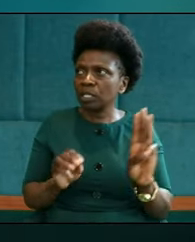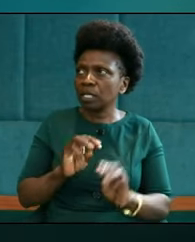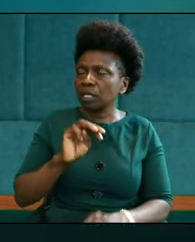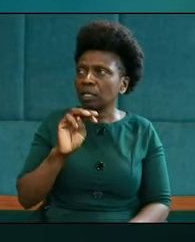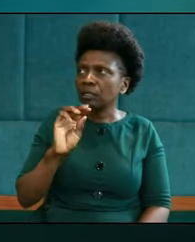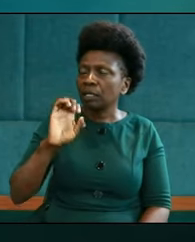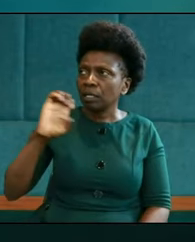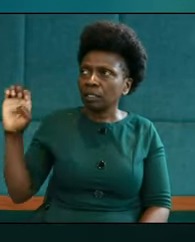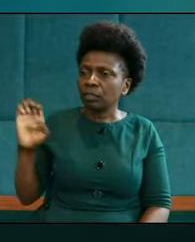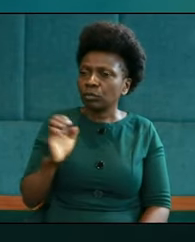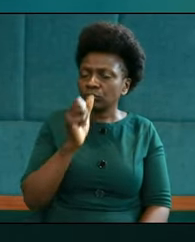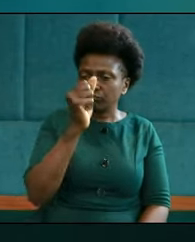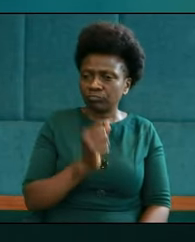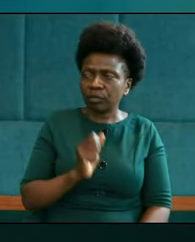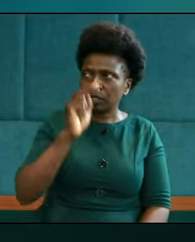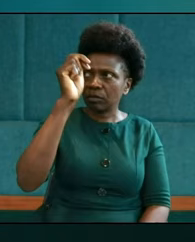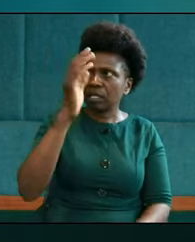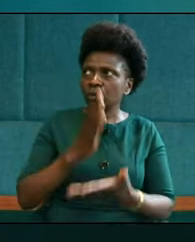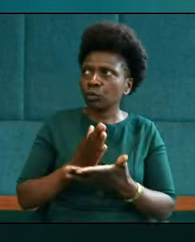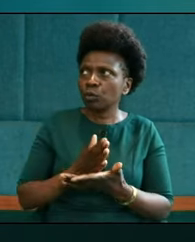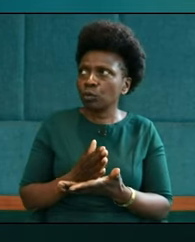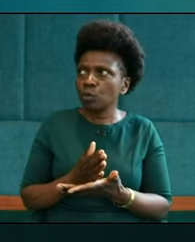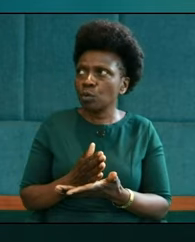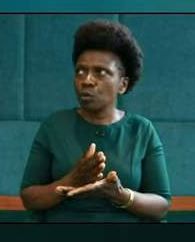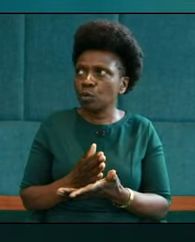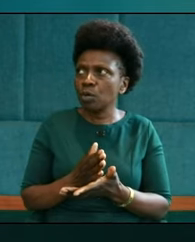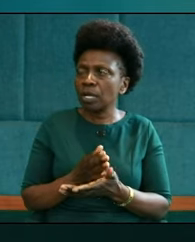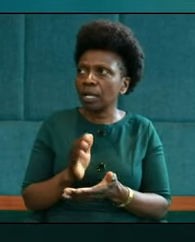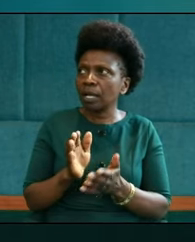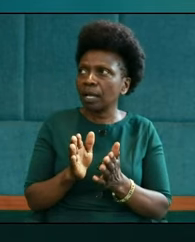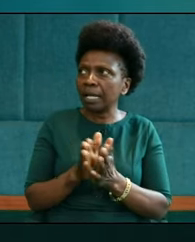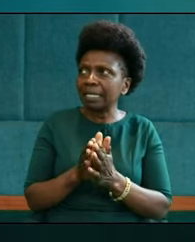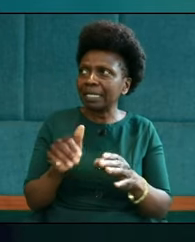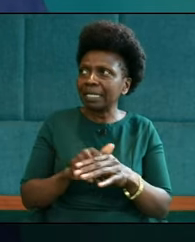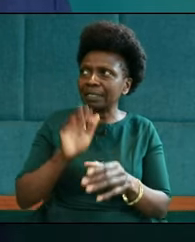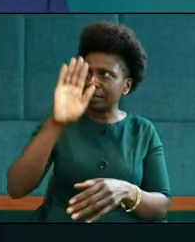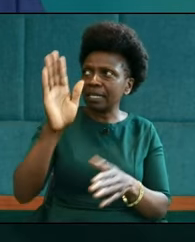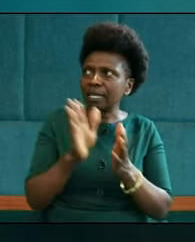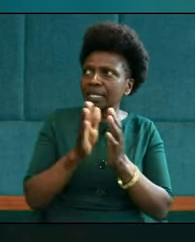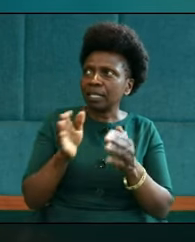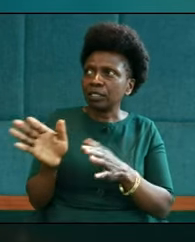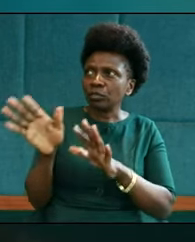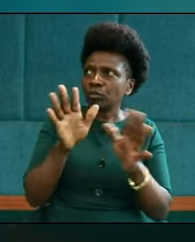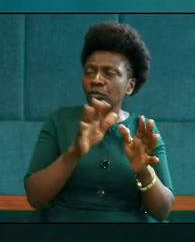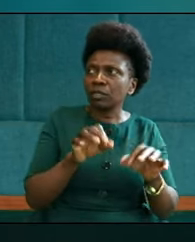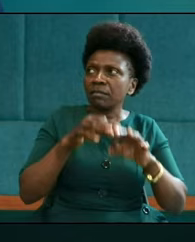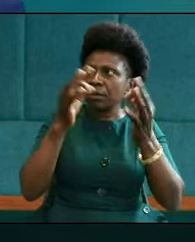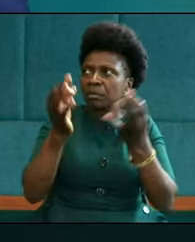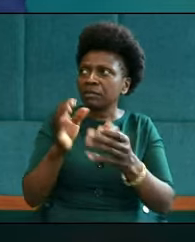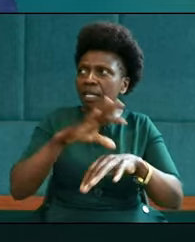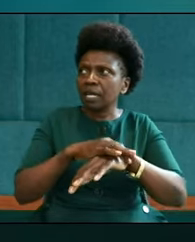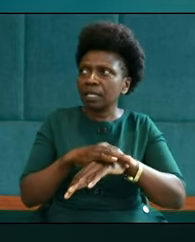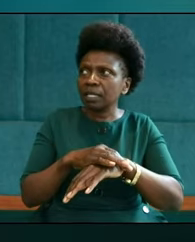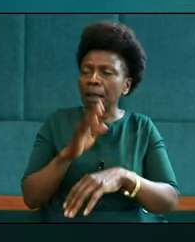and to the south, and in thee, and in thy seed, shall all the families of the earth